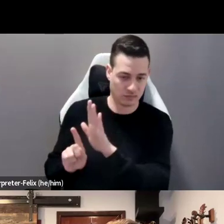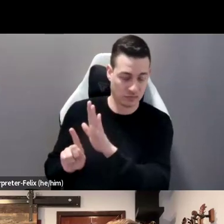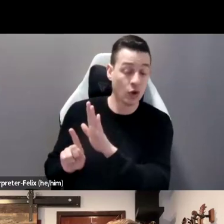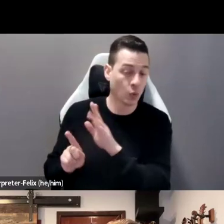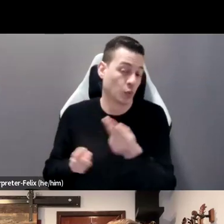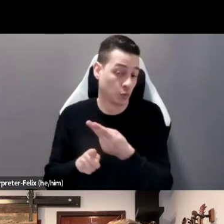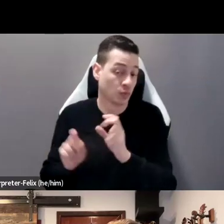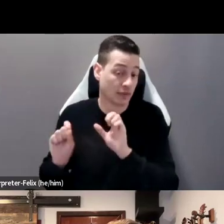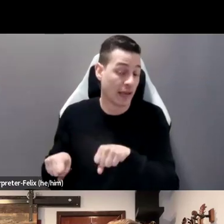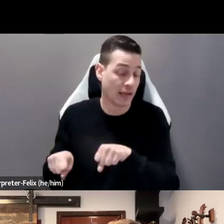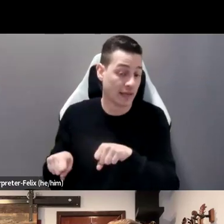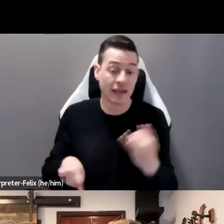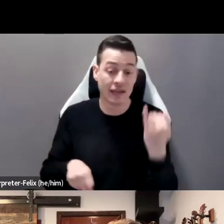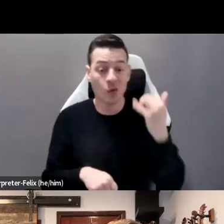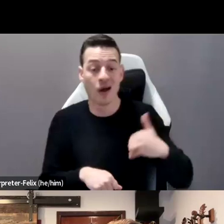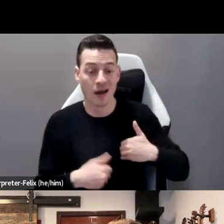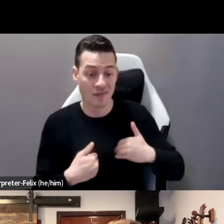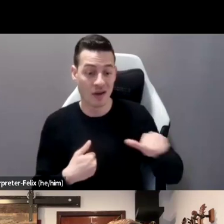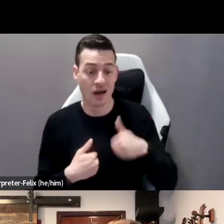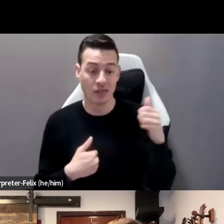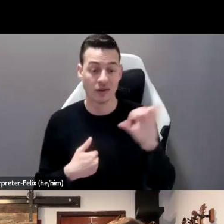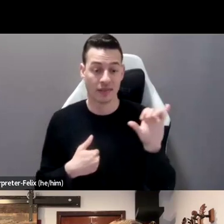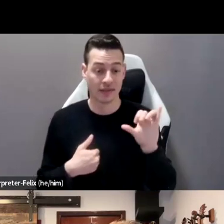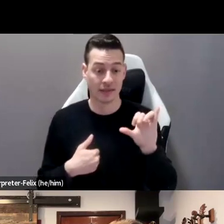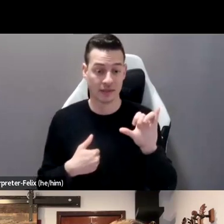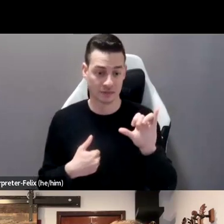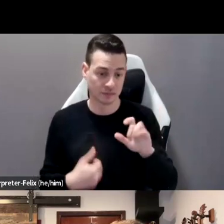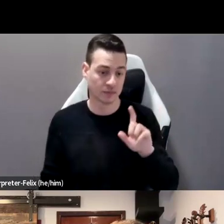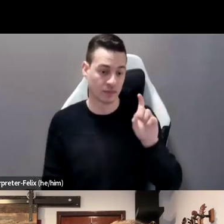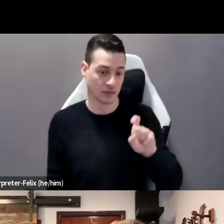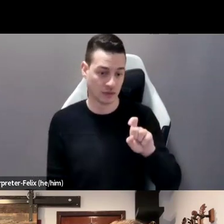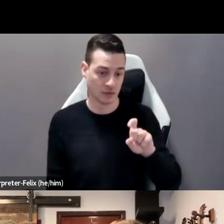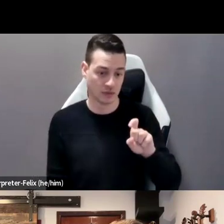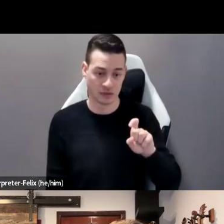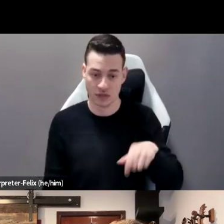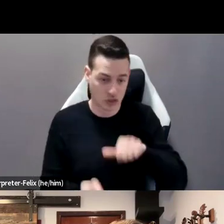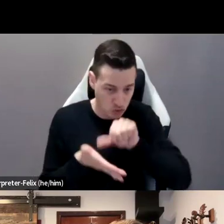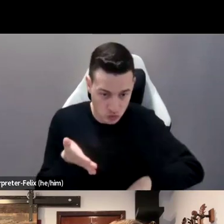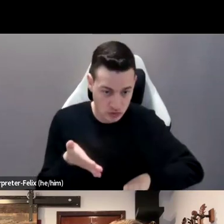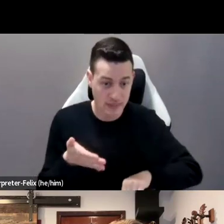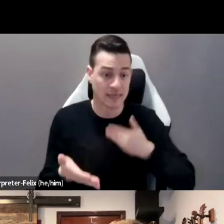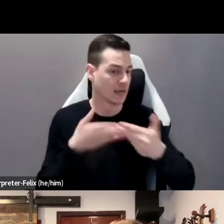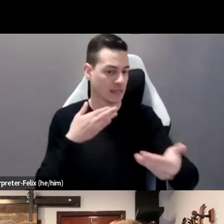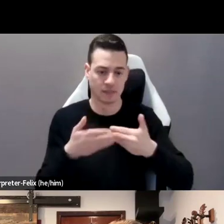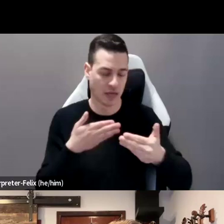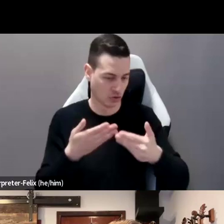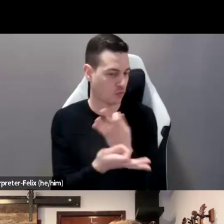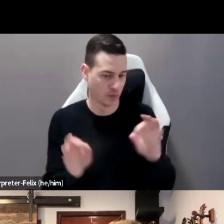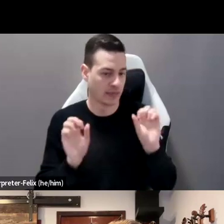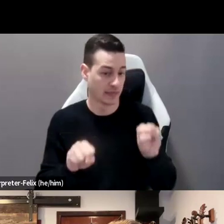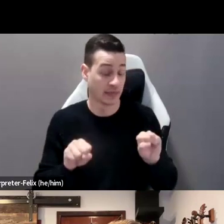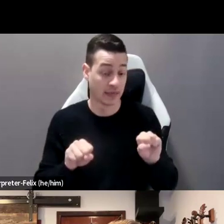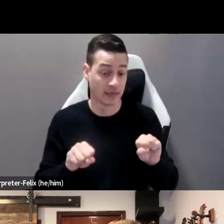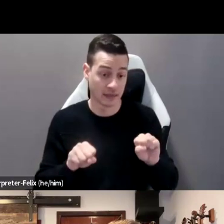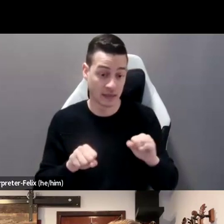have any other medical, you need like an appendectomy, you can get that too for free, regardless of your immigration status as well.